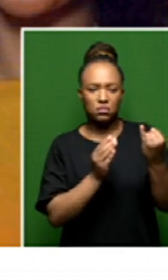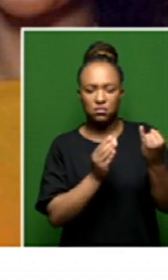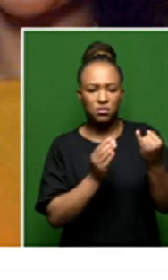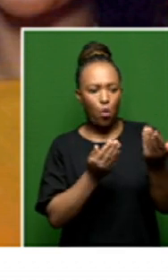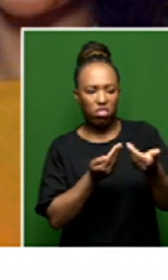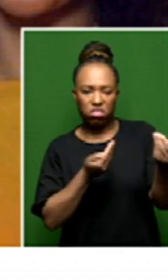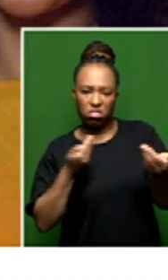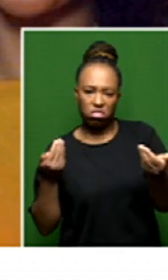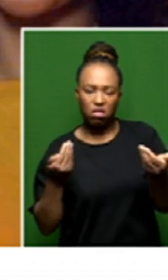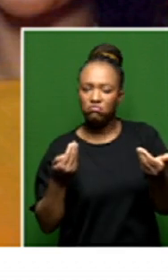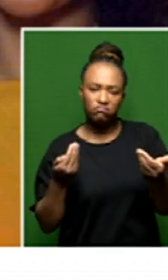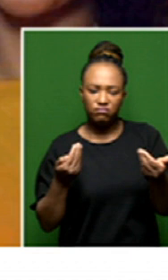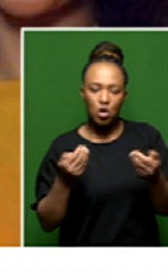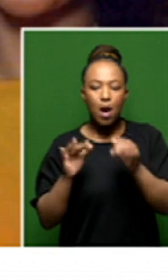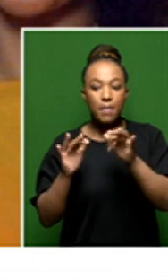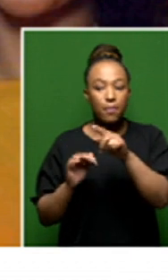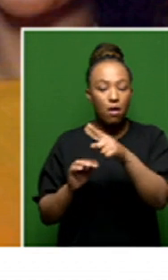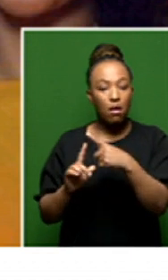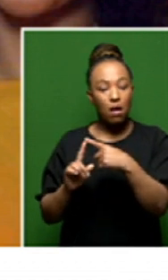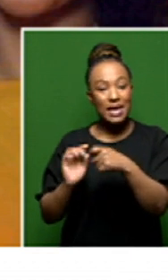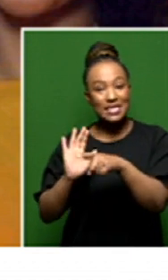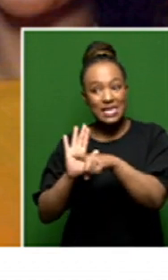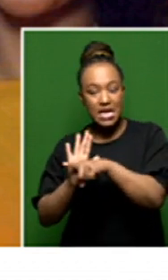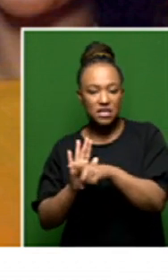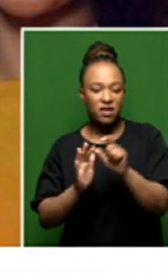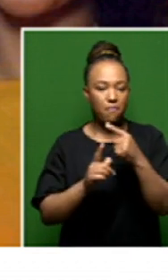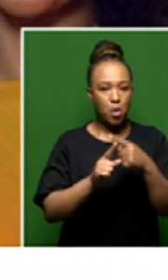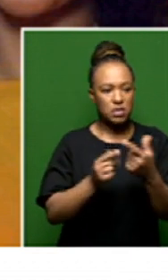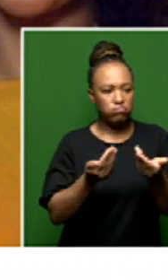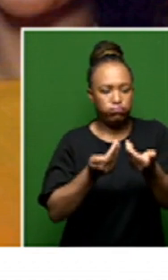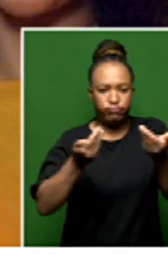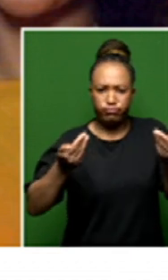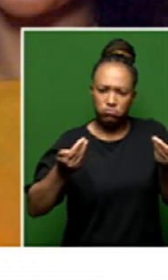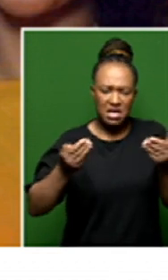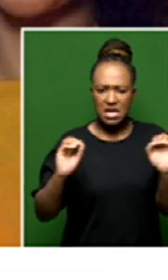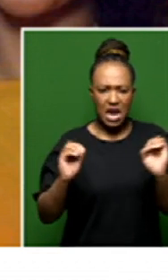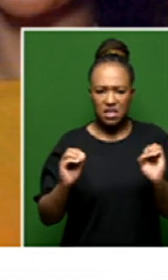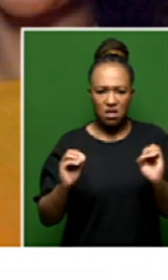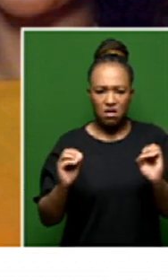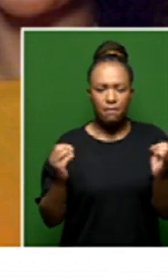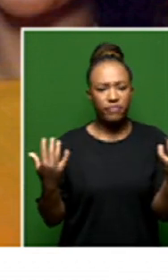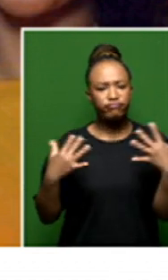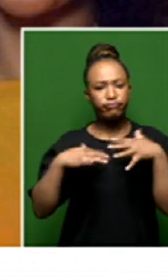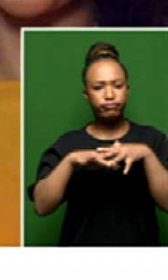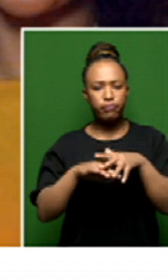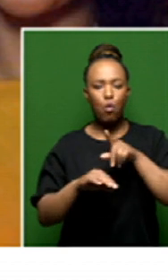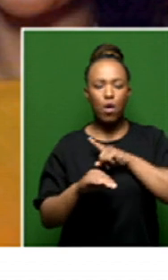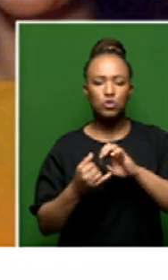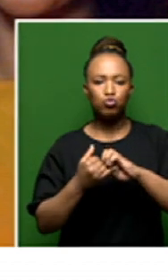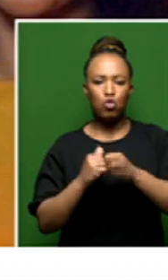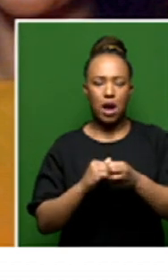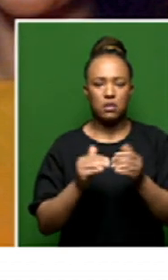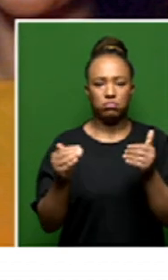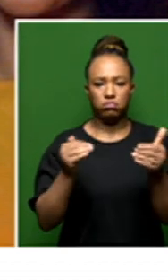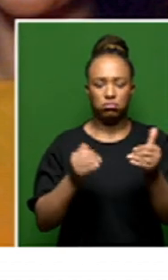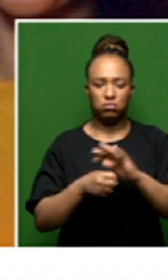not isolated from other people within the airport. So if these are measures to mitigate the spread of Omicron and we